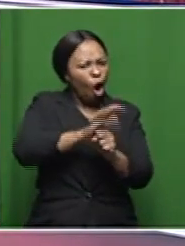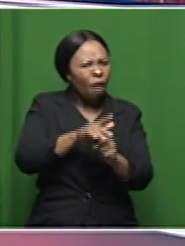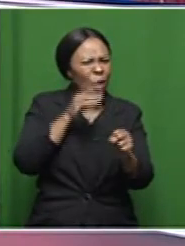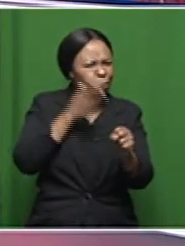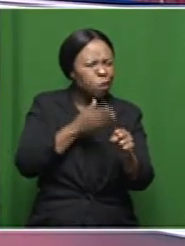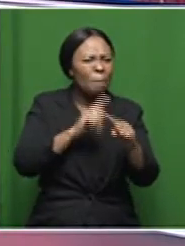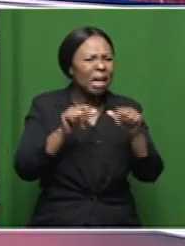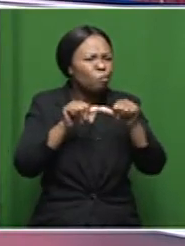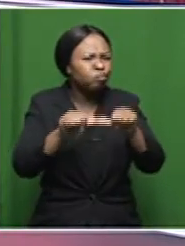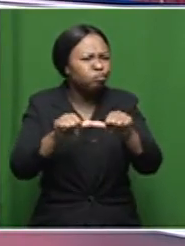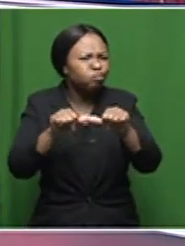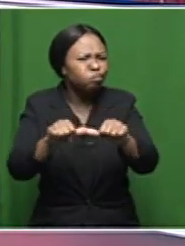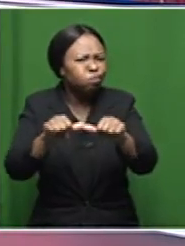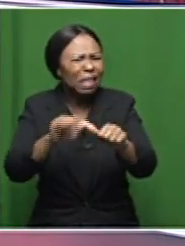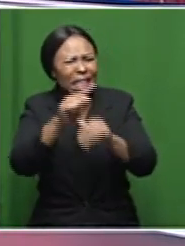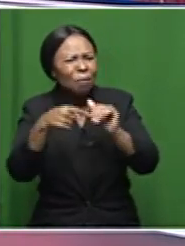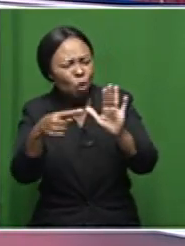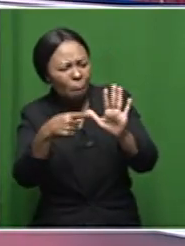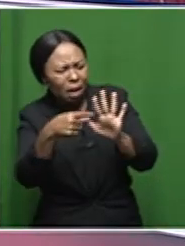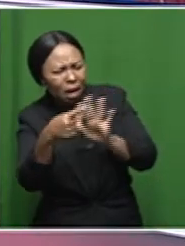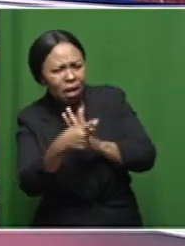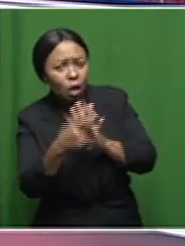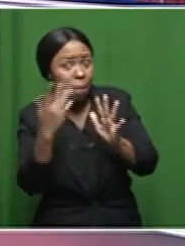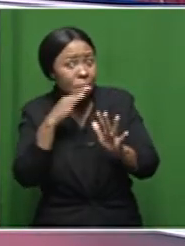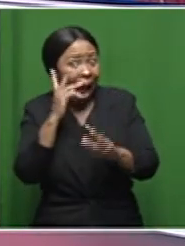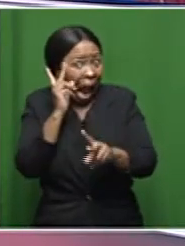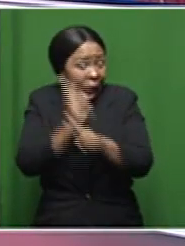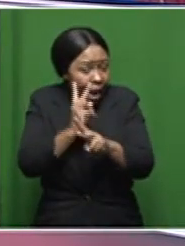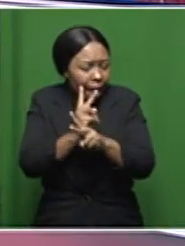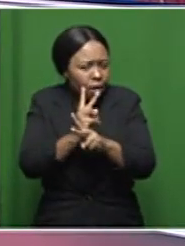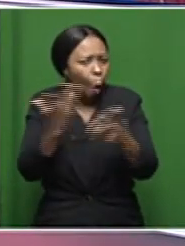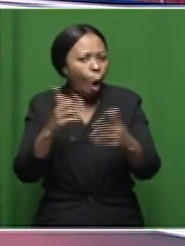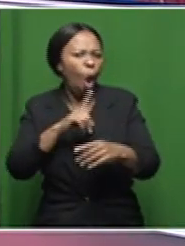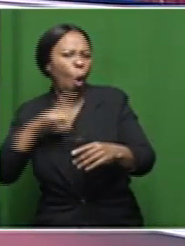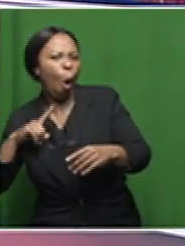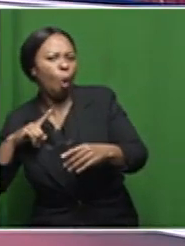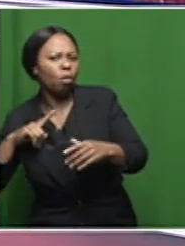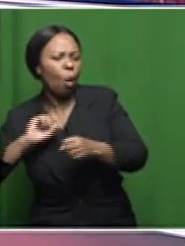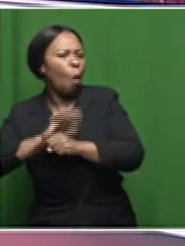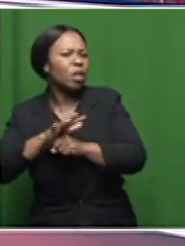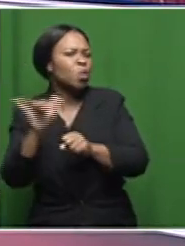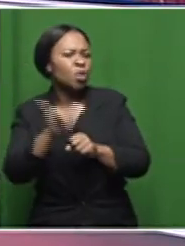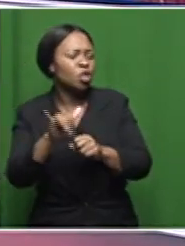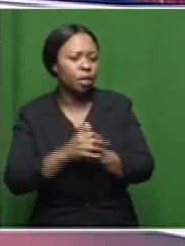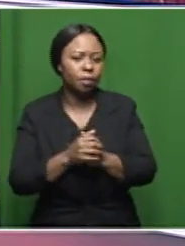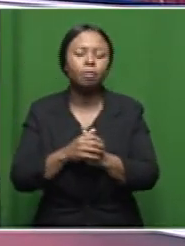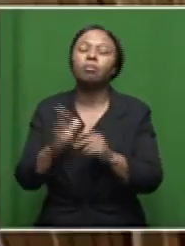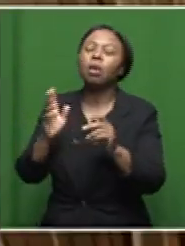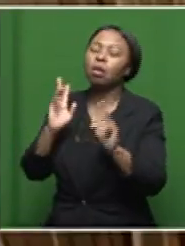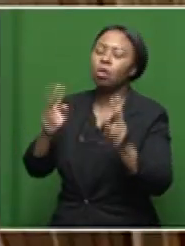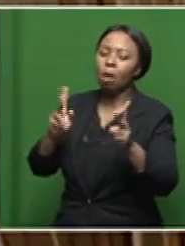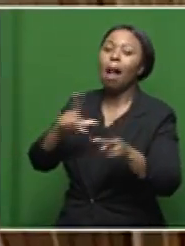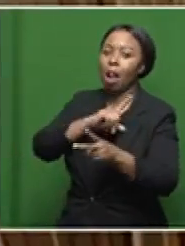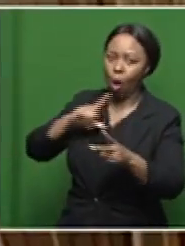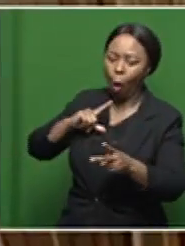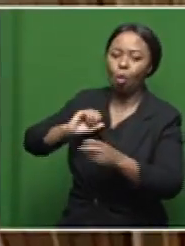are continually persisting, might you have COVID again, or is this just long COVID? It's most likely long COVID. Remember, once